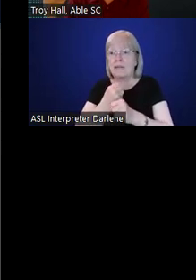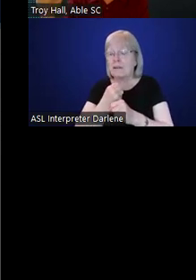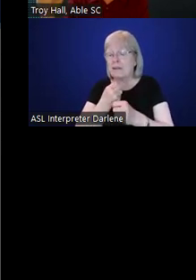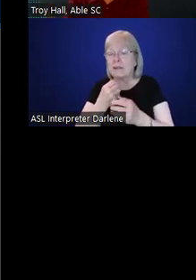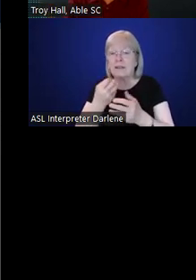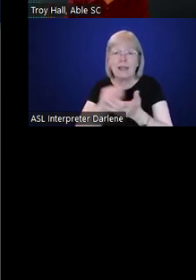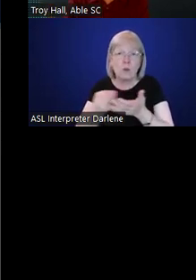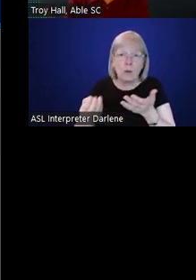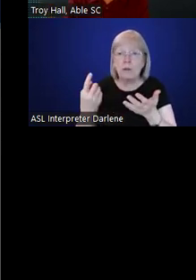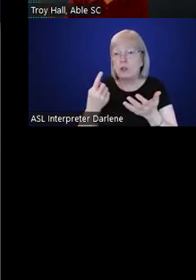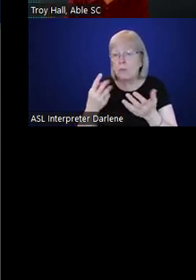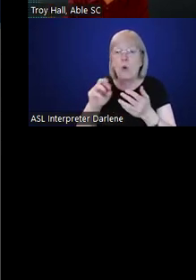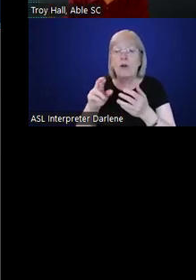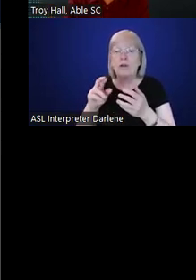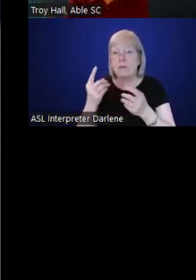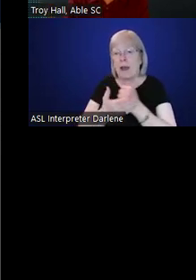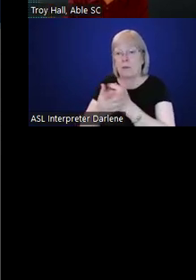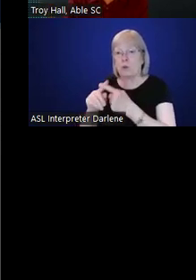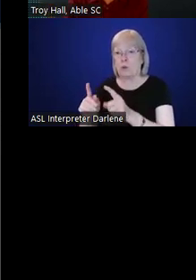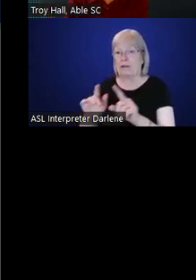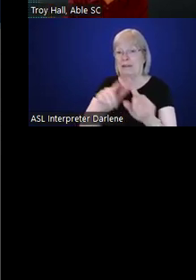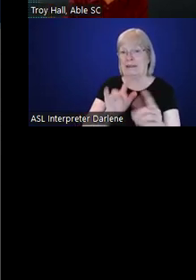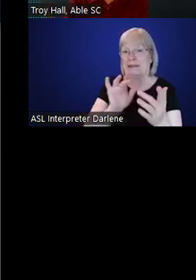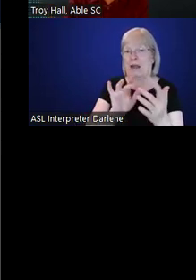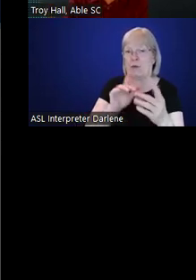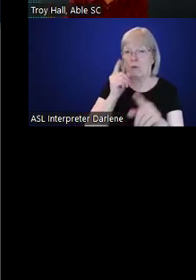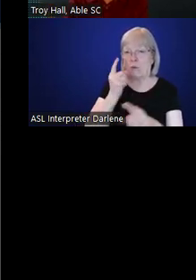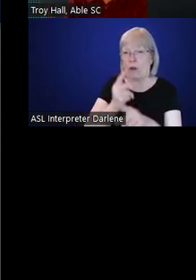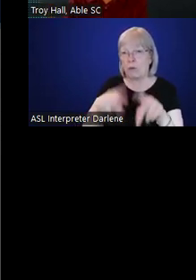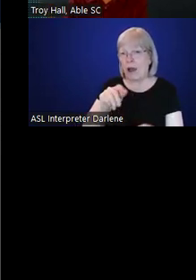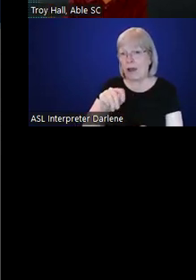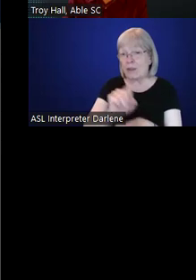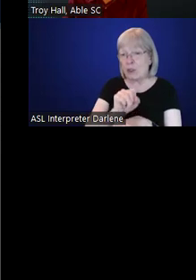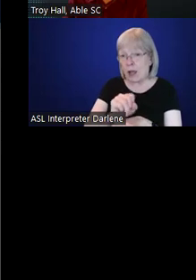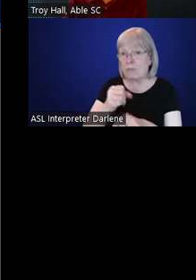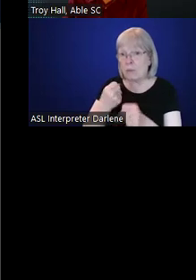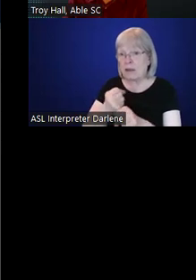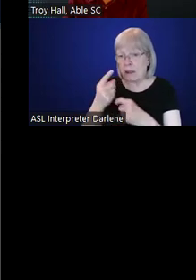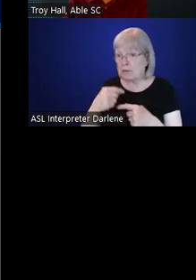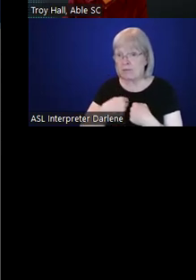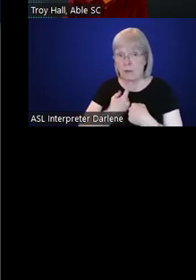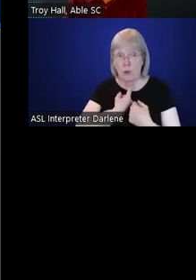definitely have. Does that happen for anybody? Just me, maybe?